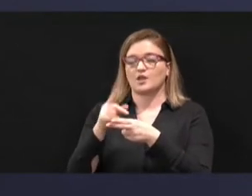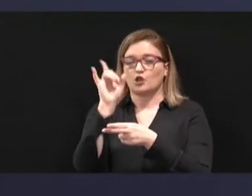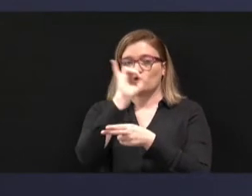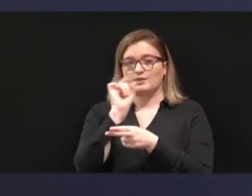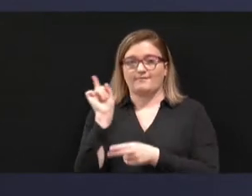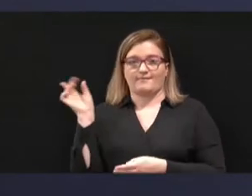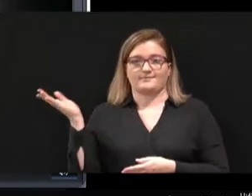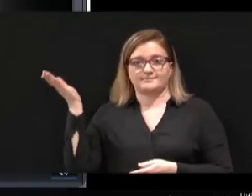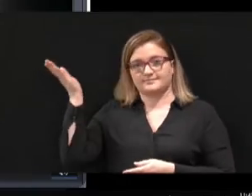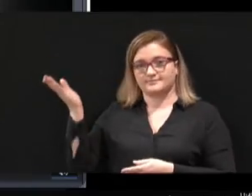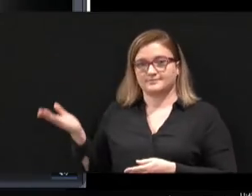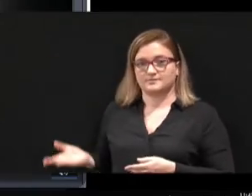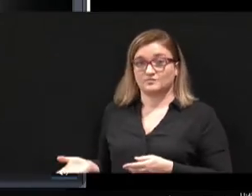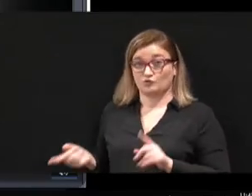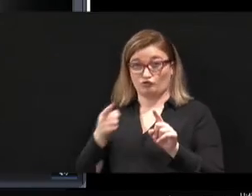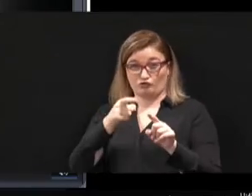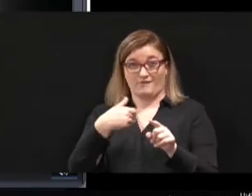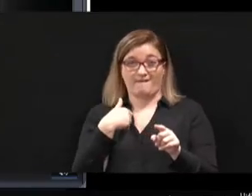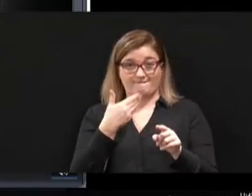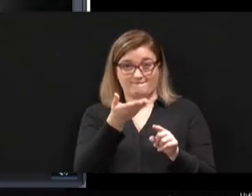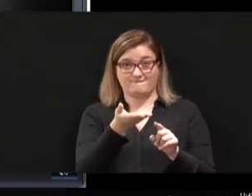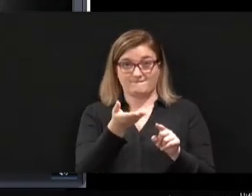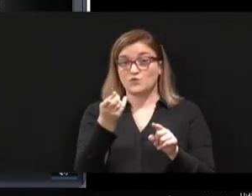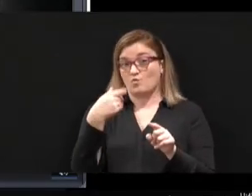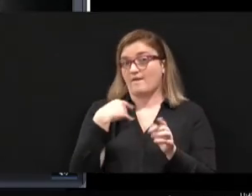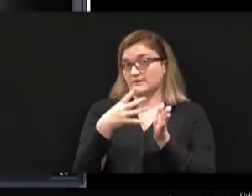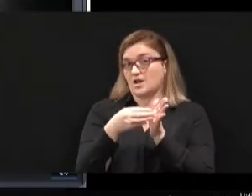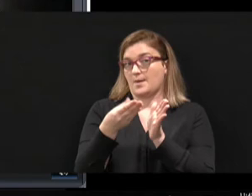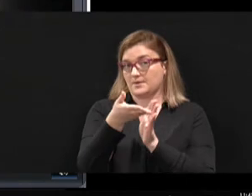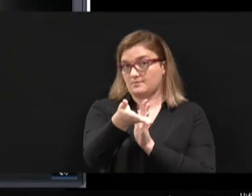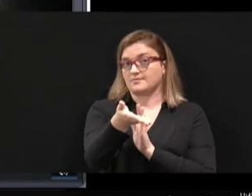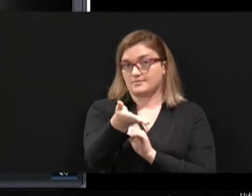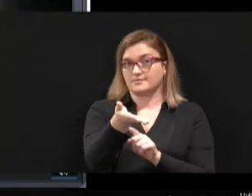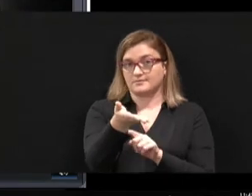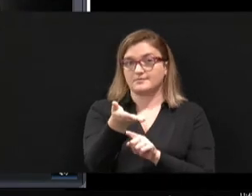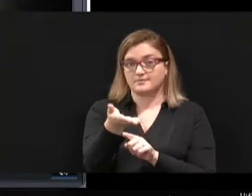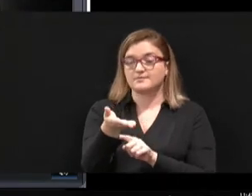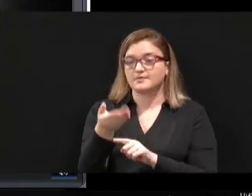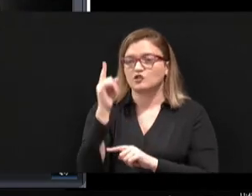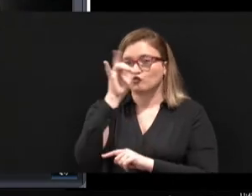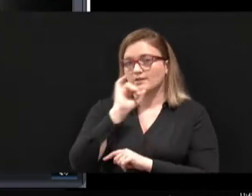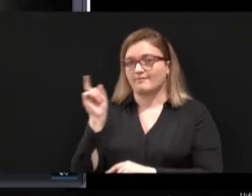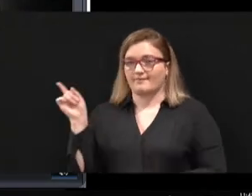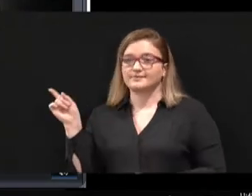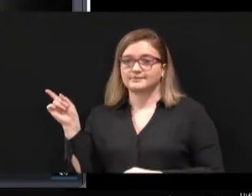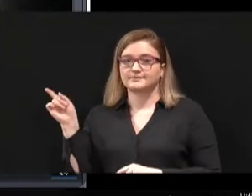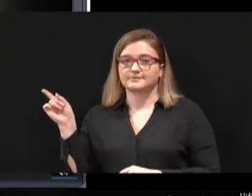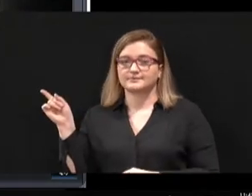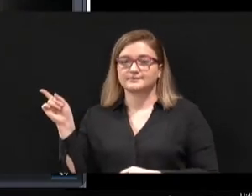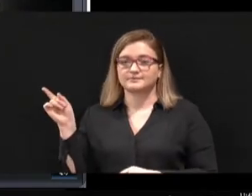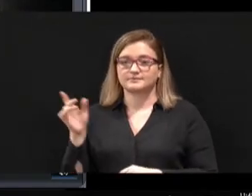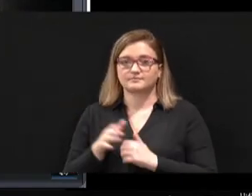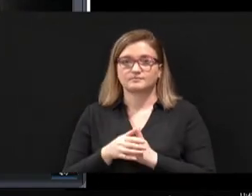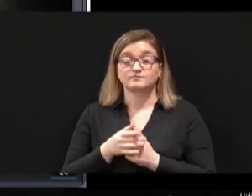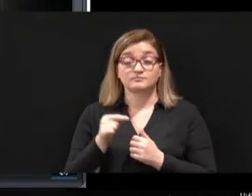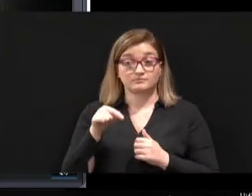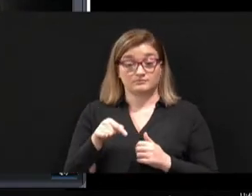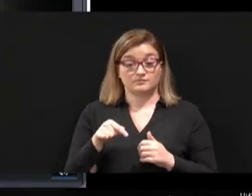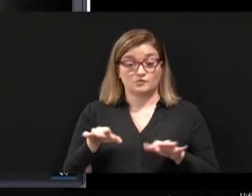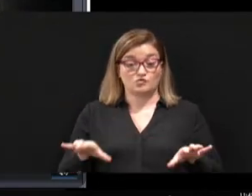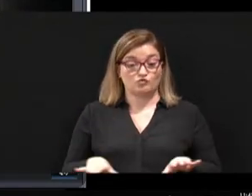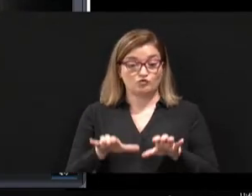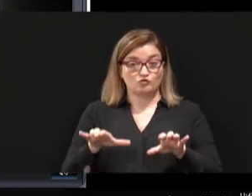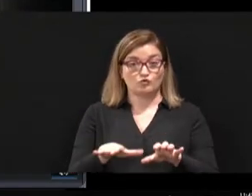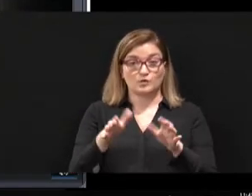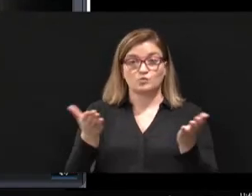this. You should have the, they have a copy, okay. It looks like this. And this is, what it's doing is how